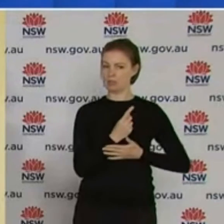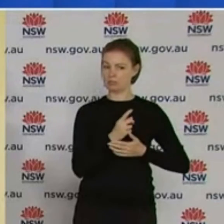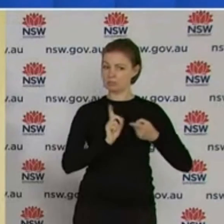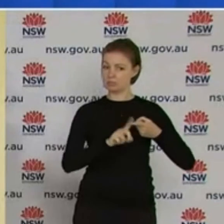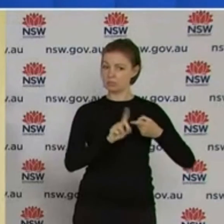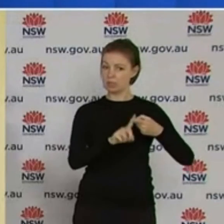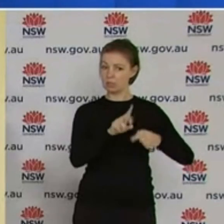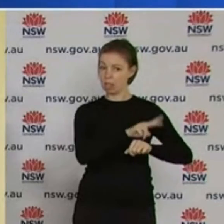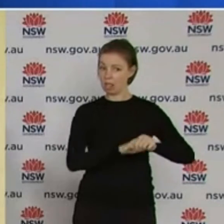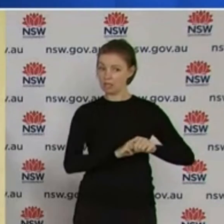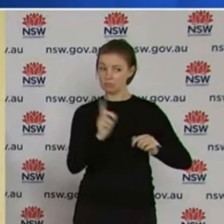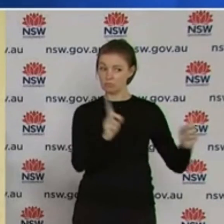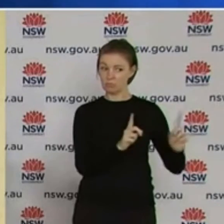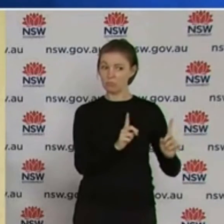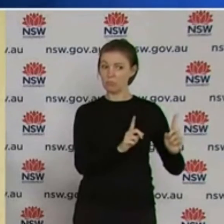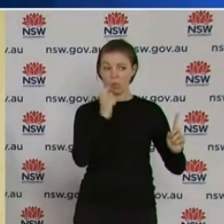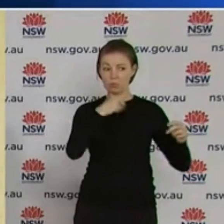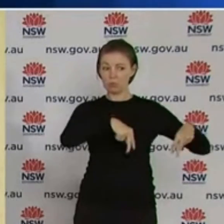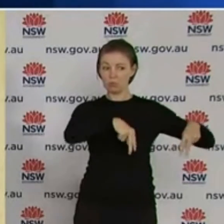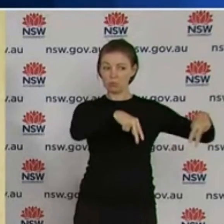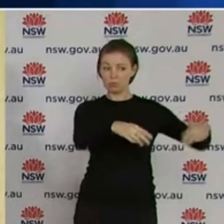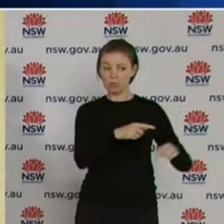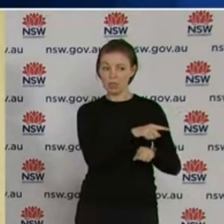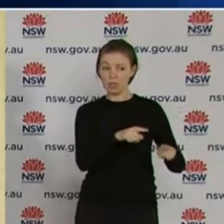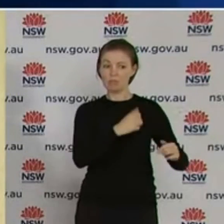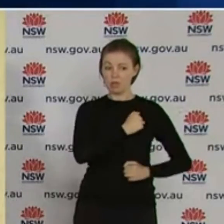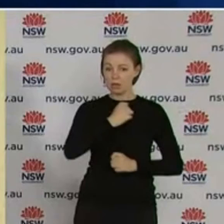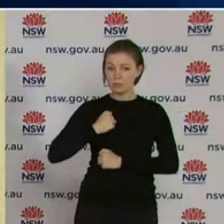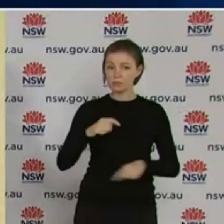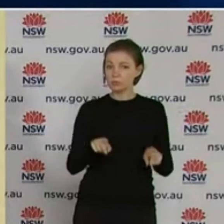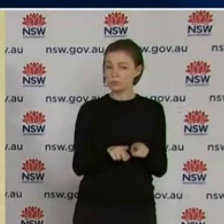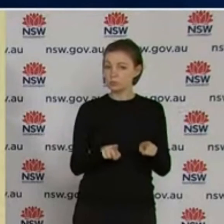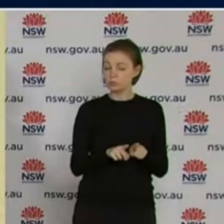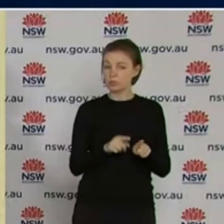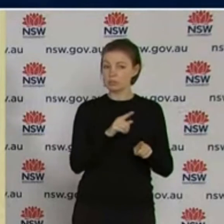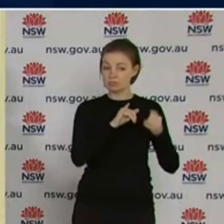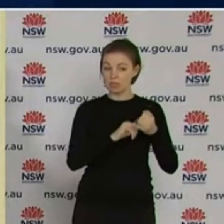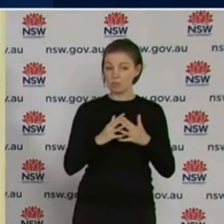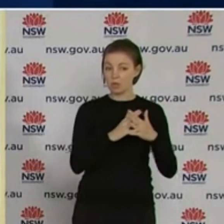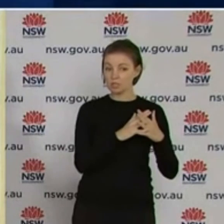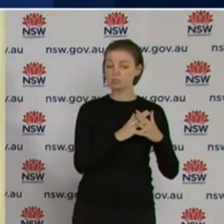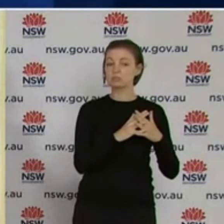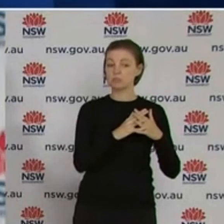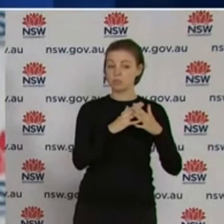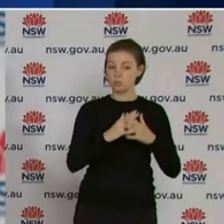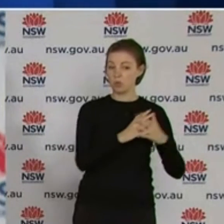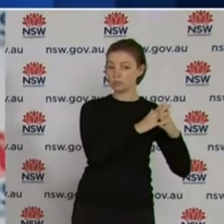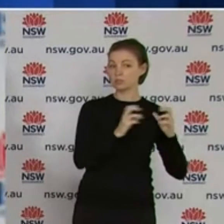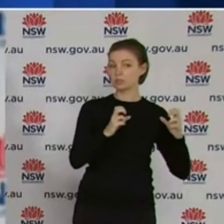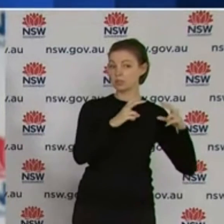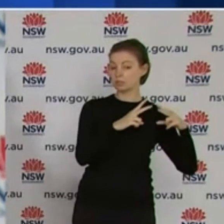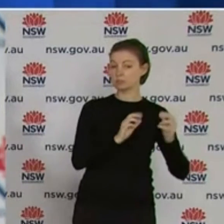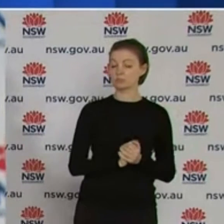Are we still going to have ADF? How long are they going to be there for? And when are we going to hear from Commissioner Fuller about an update on the policing response? Oh,